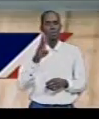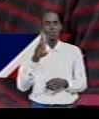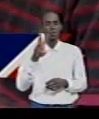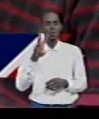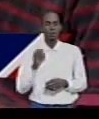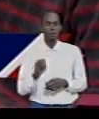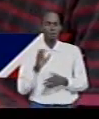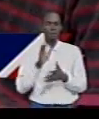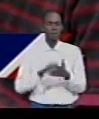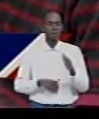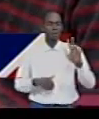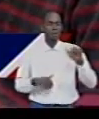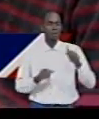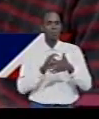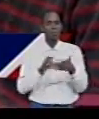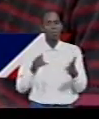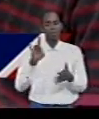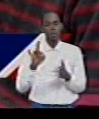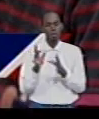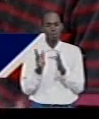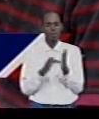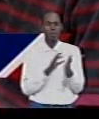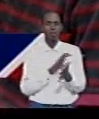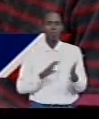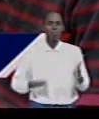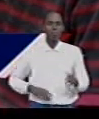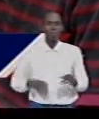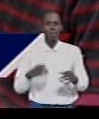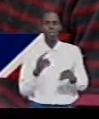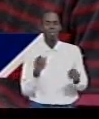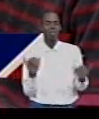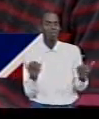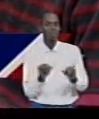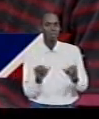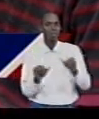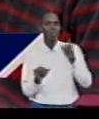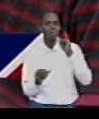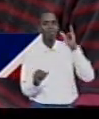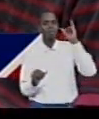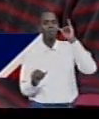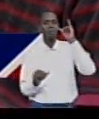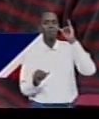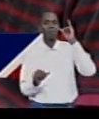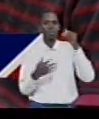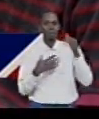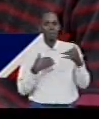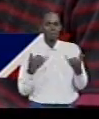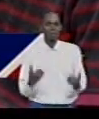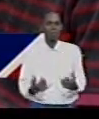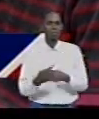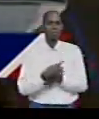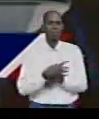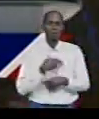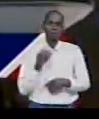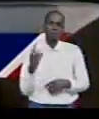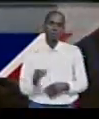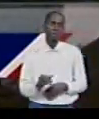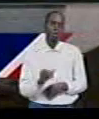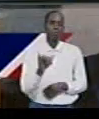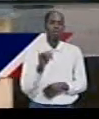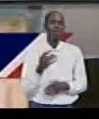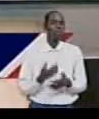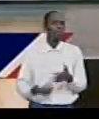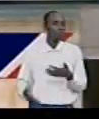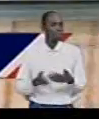Hebrews chapter 13, verse 8. Jesus Christ, the same yesterday and today and forever.